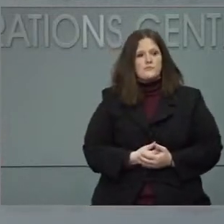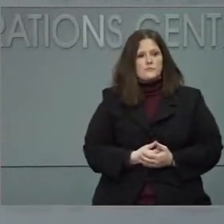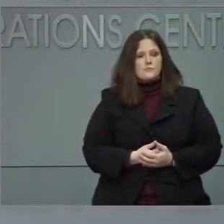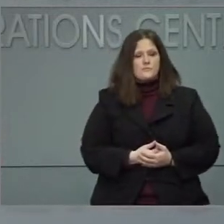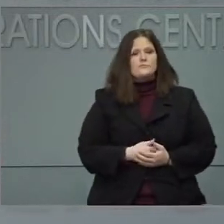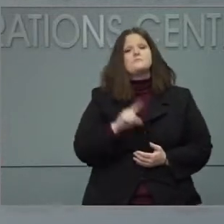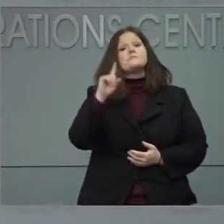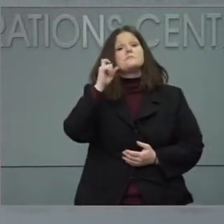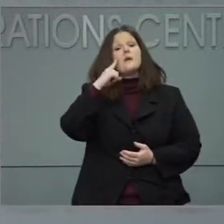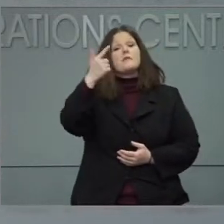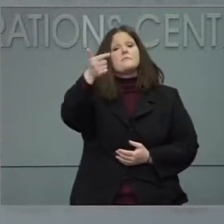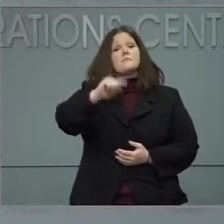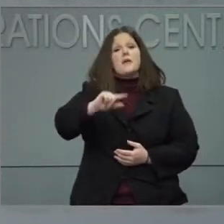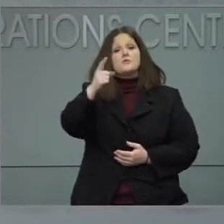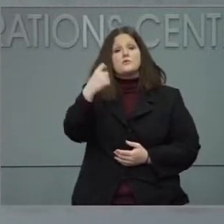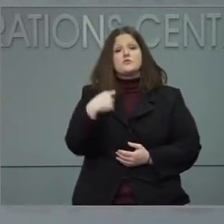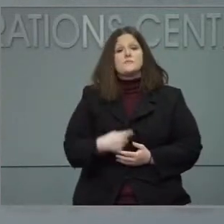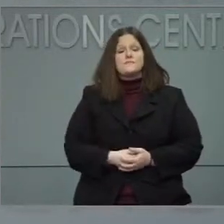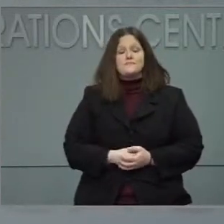Next question, please.